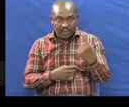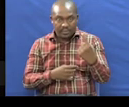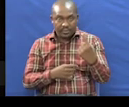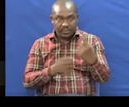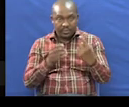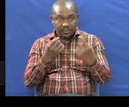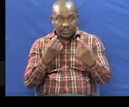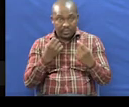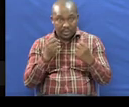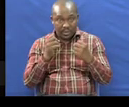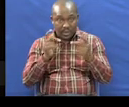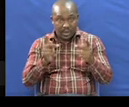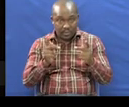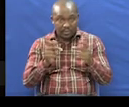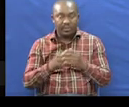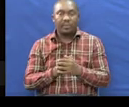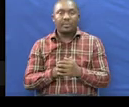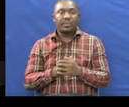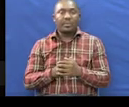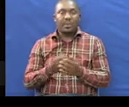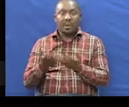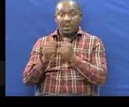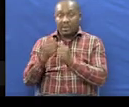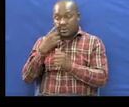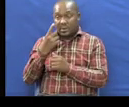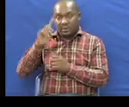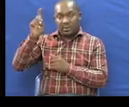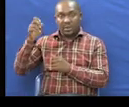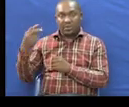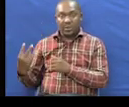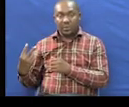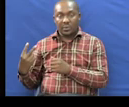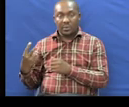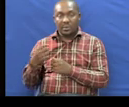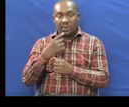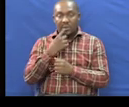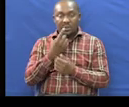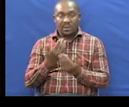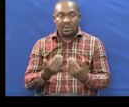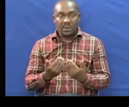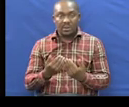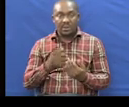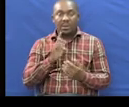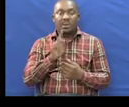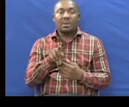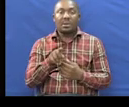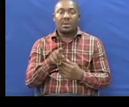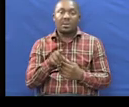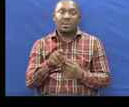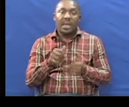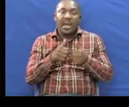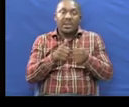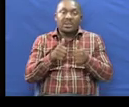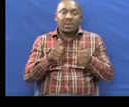this? Again, let us see the electronic configuration of the first series of elements in D